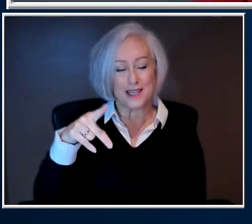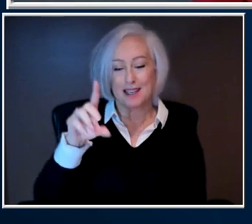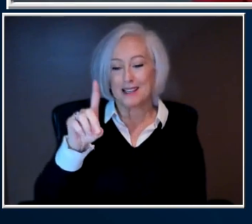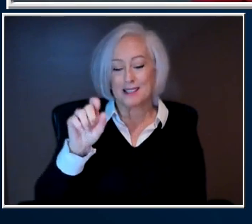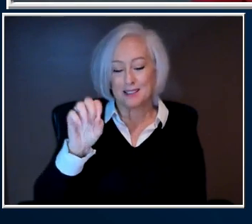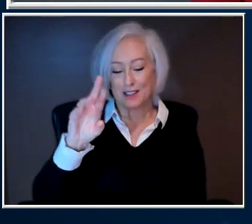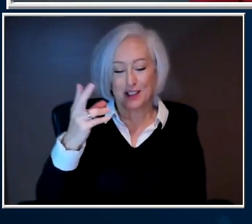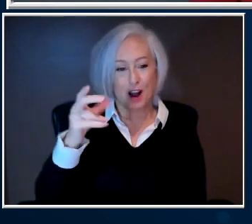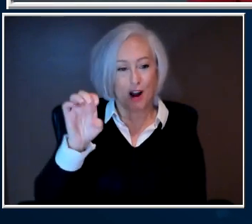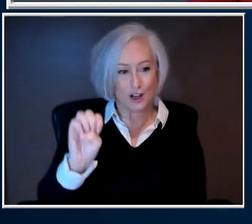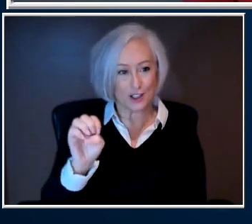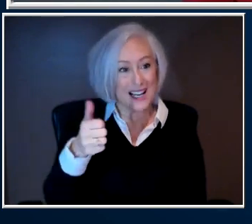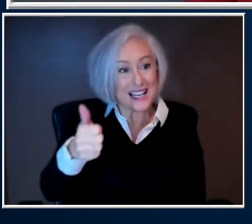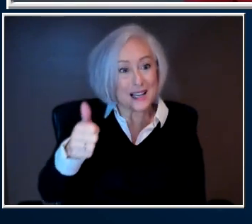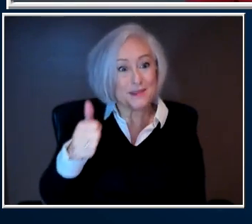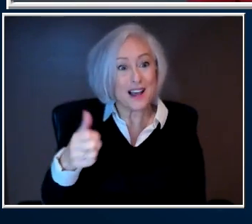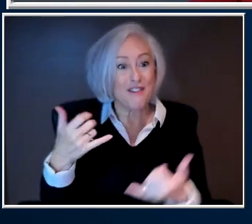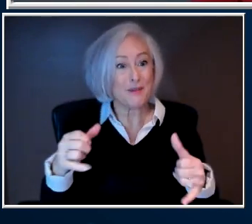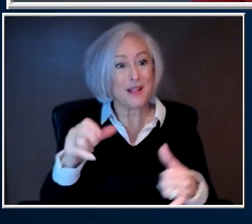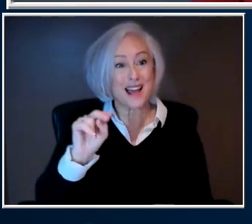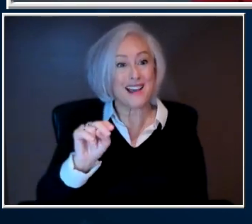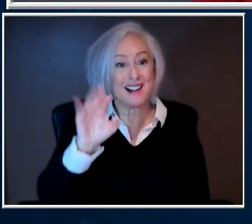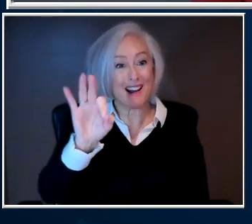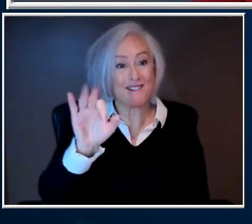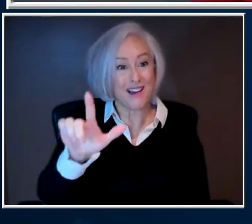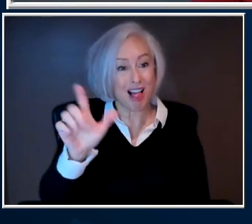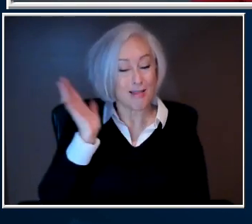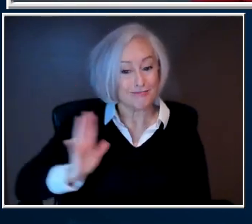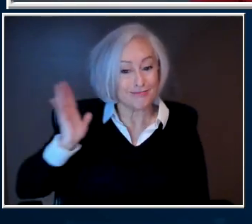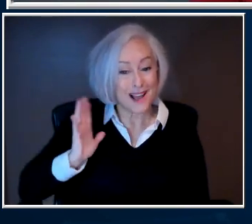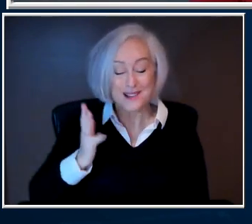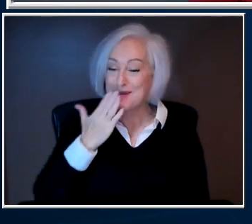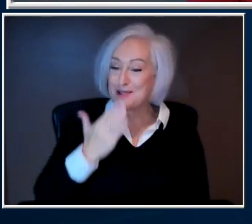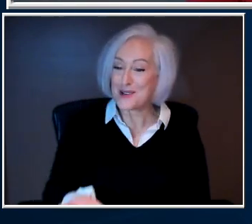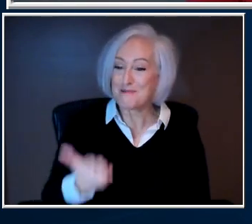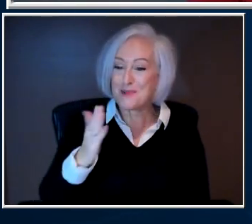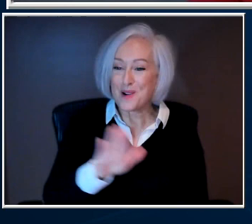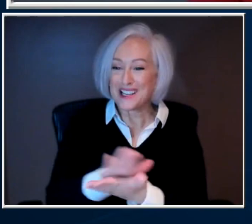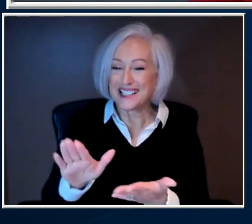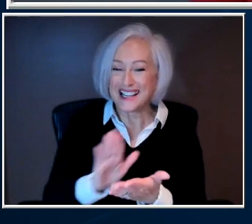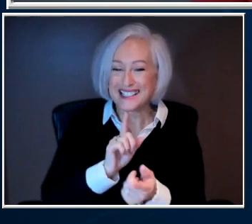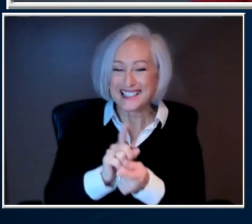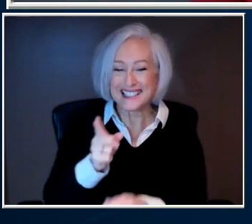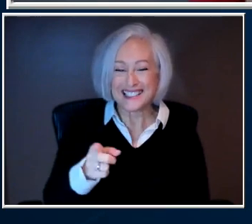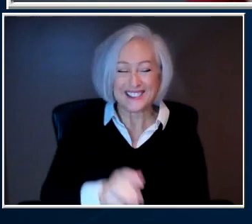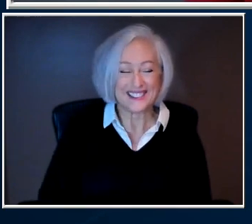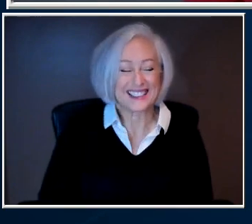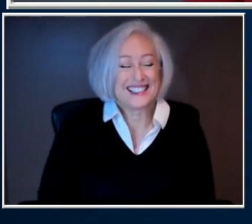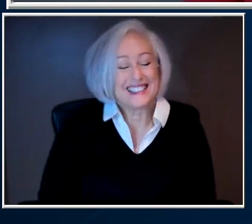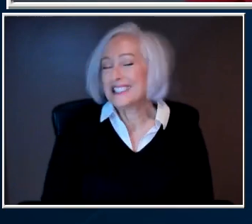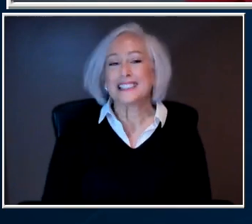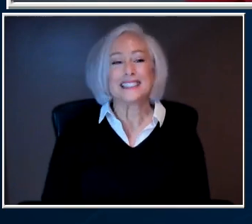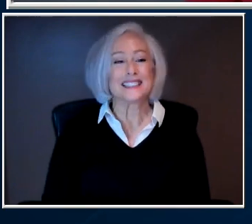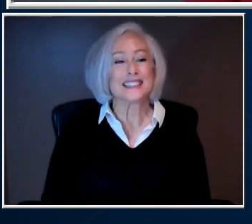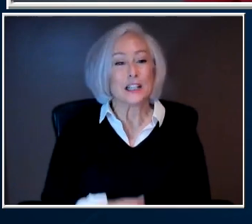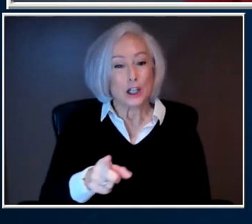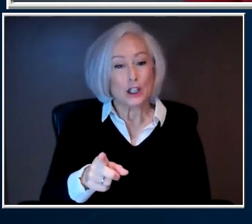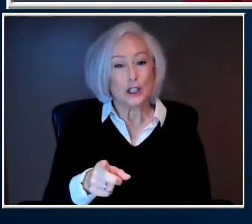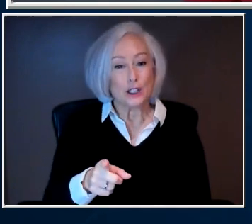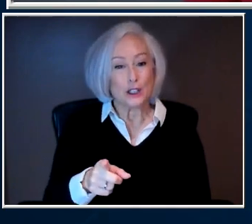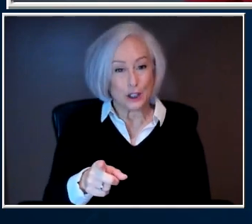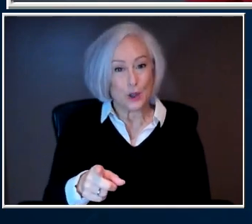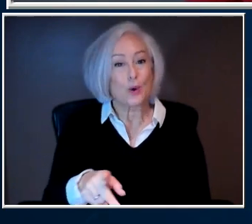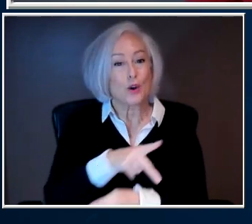NFL himself. Dr. Darsh, good morning. Good to see you. Good morning. So you played professionally in Kansas City and